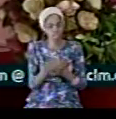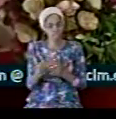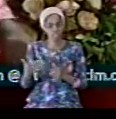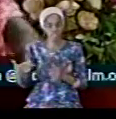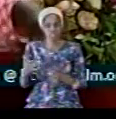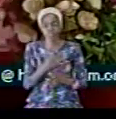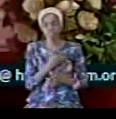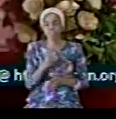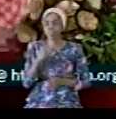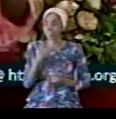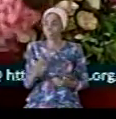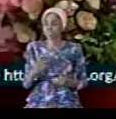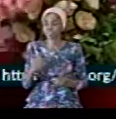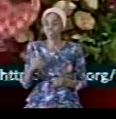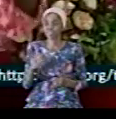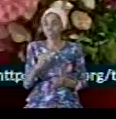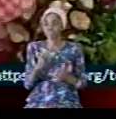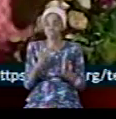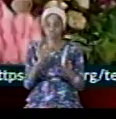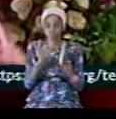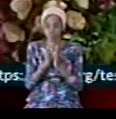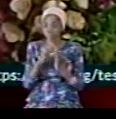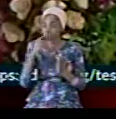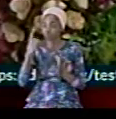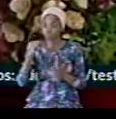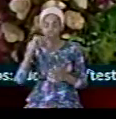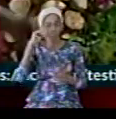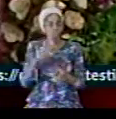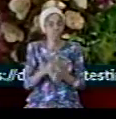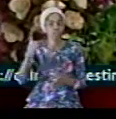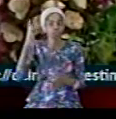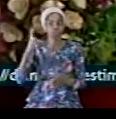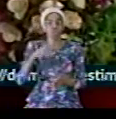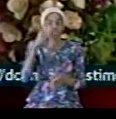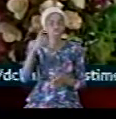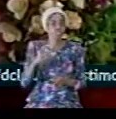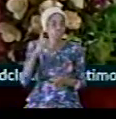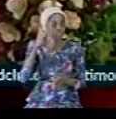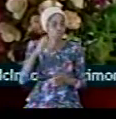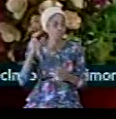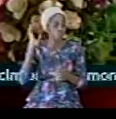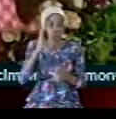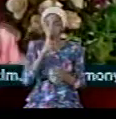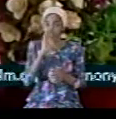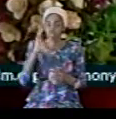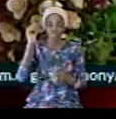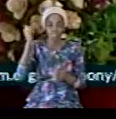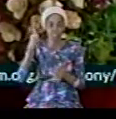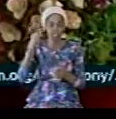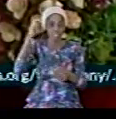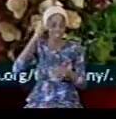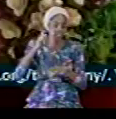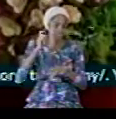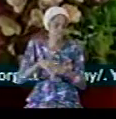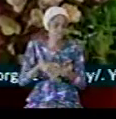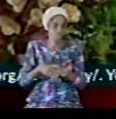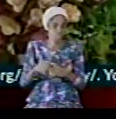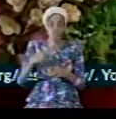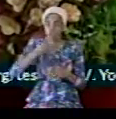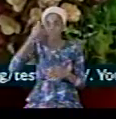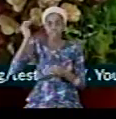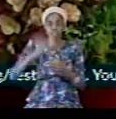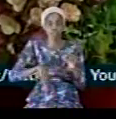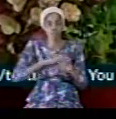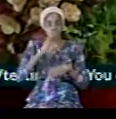that you'll be 10 times better than your equals. That's what you should be thinking, that I will be praying for her. Actually,